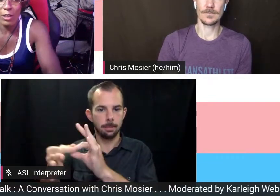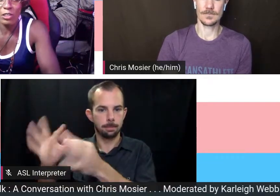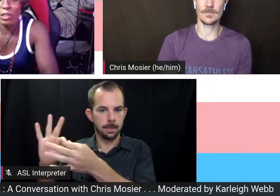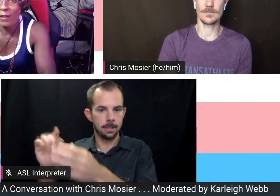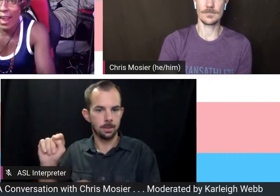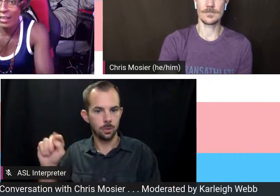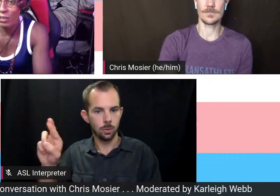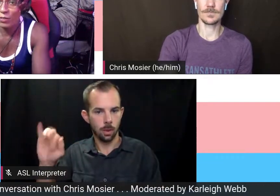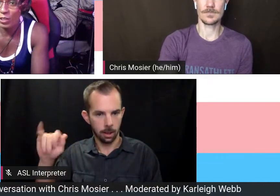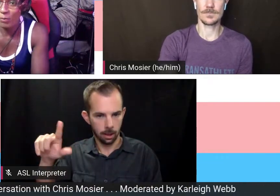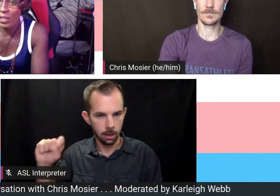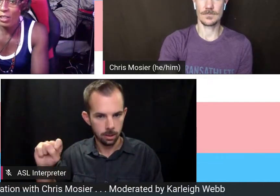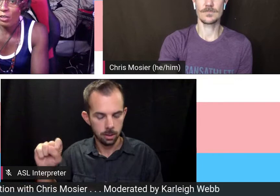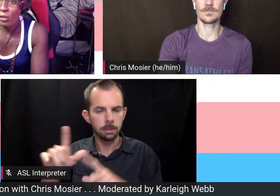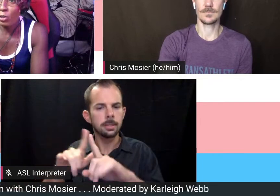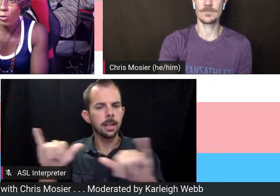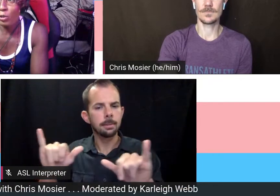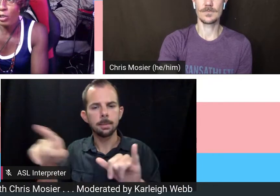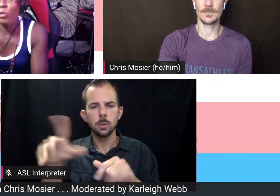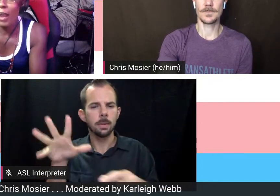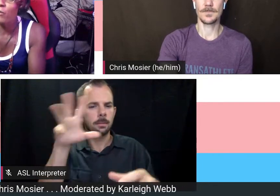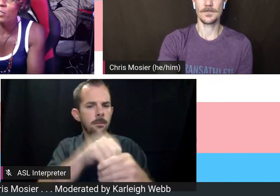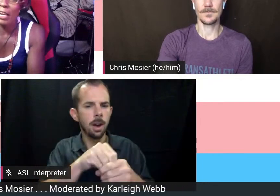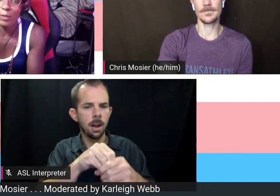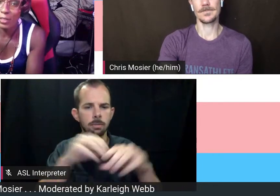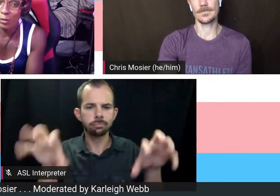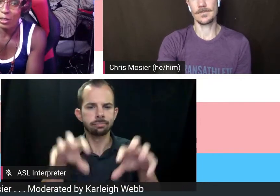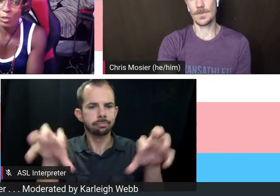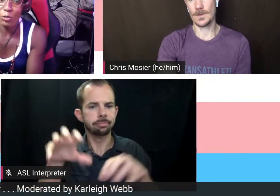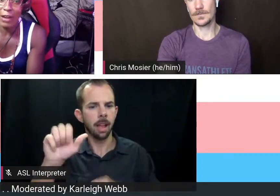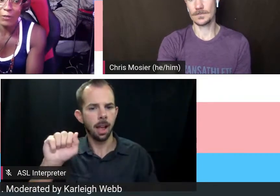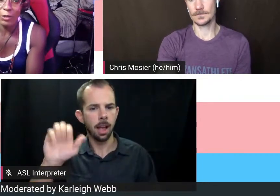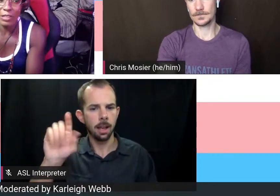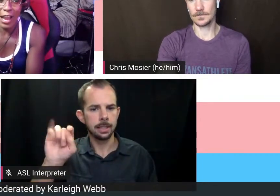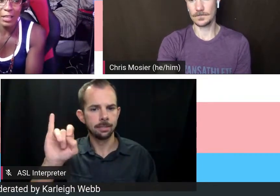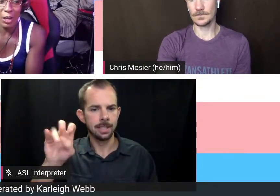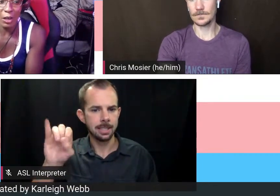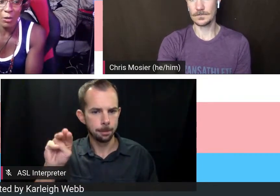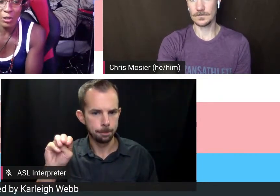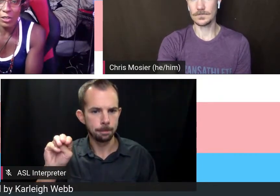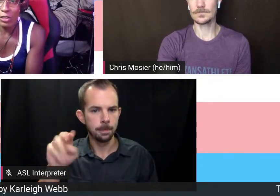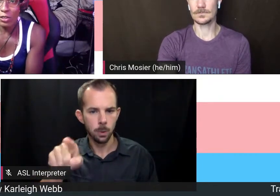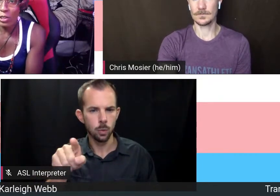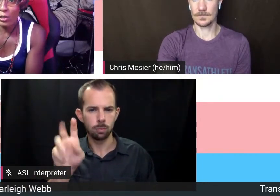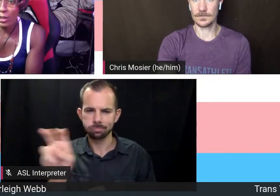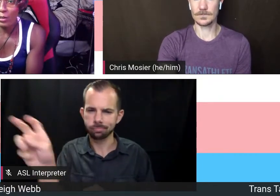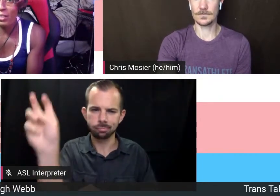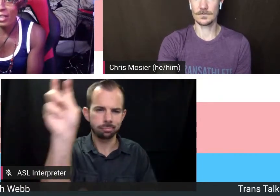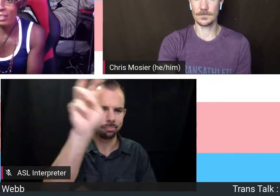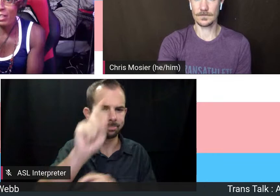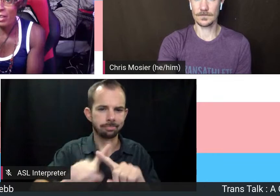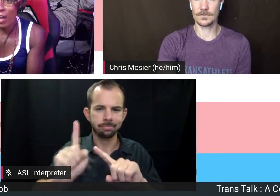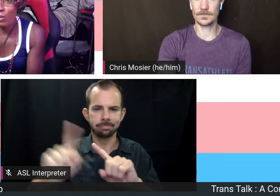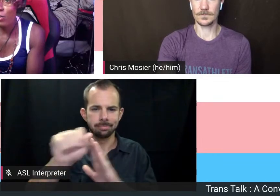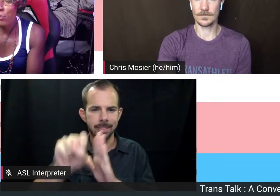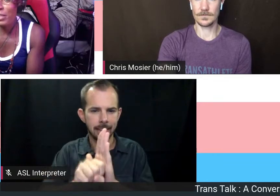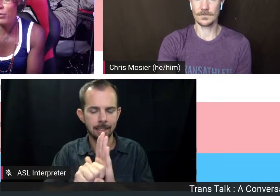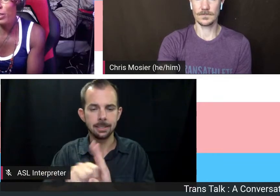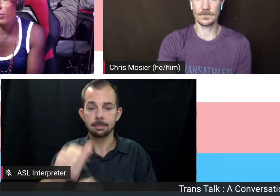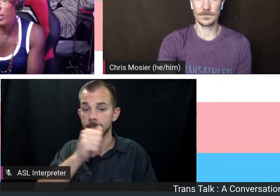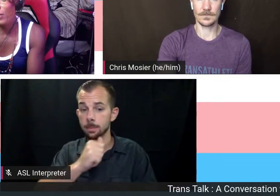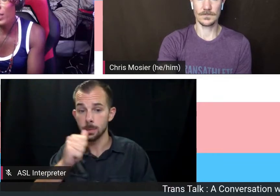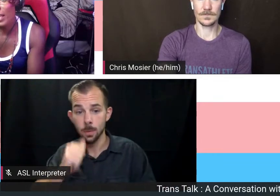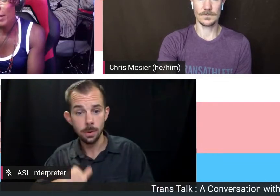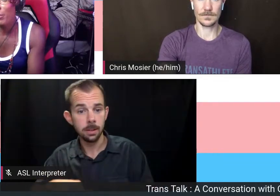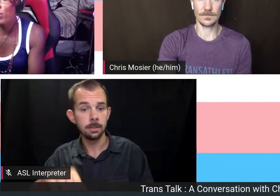in regards to your activism. You traveled to Arizona, you traveled to Idaho, you're here in Connecticut now. You've been